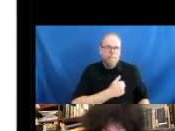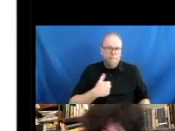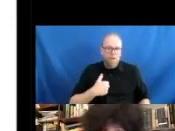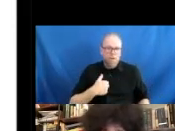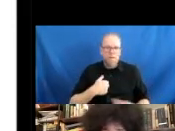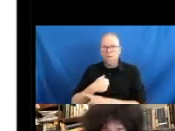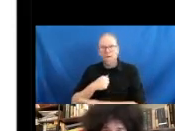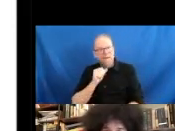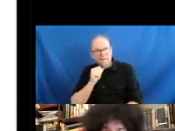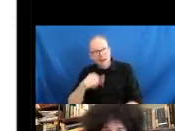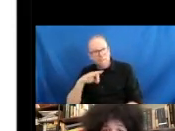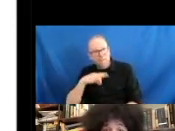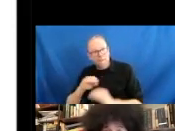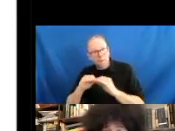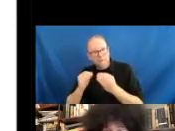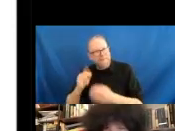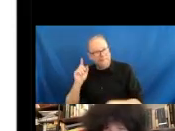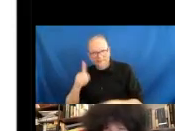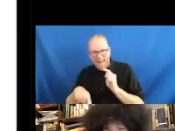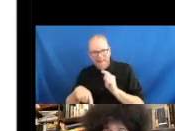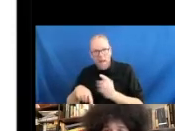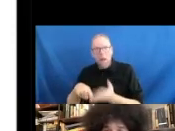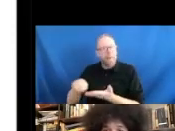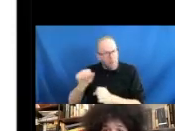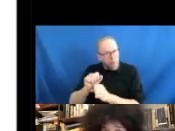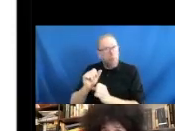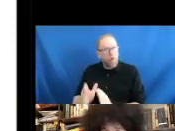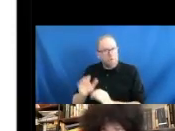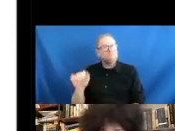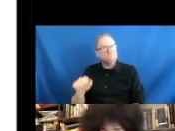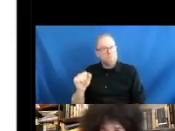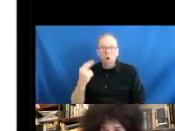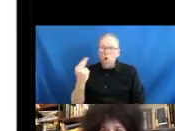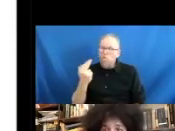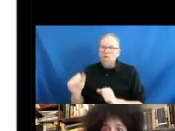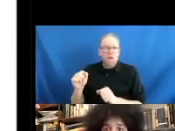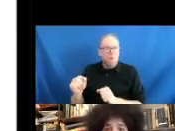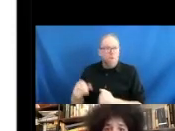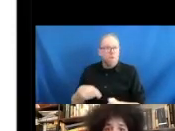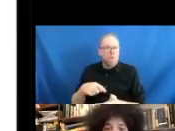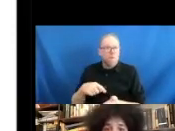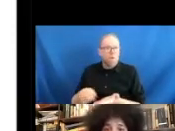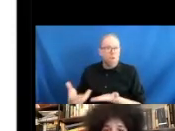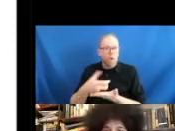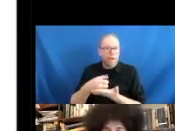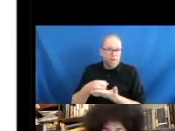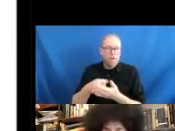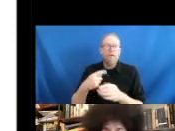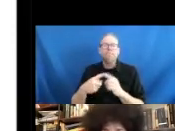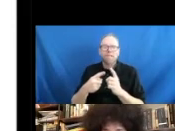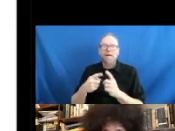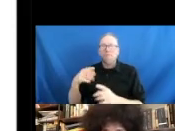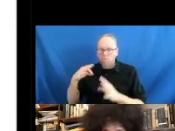They cannot. They can pay their workers reasonable wages, but any profits must be reinvested